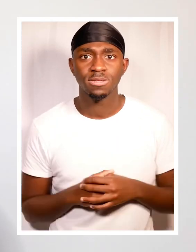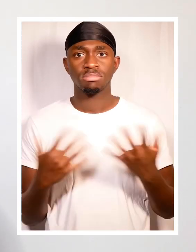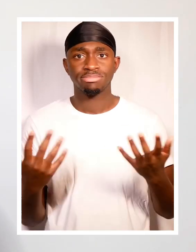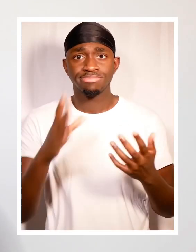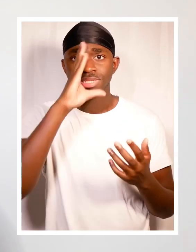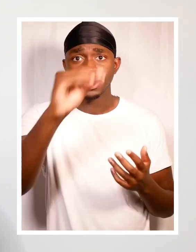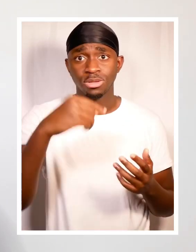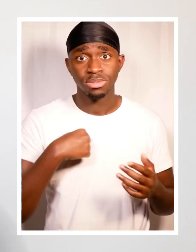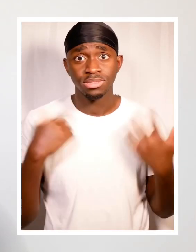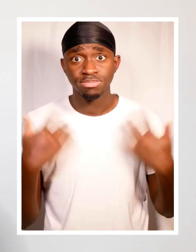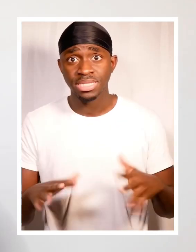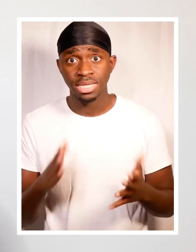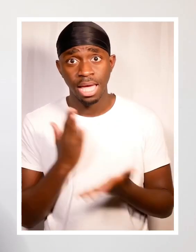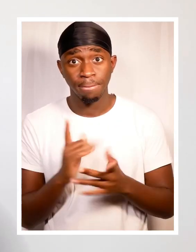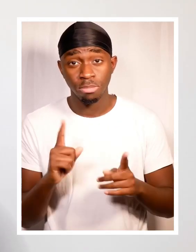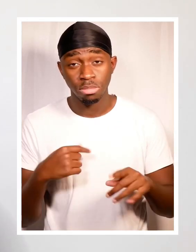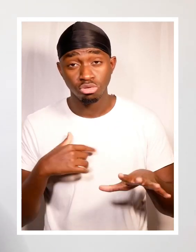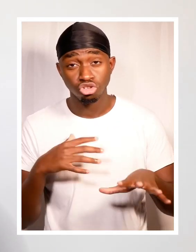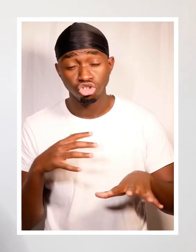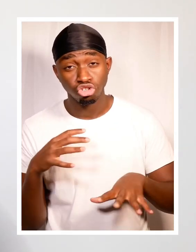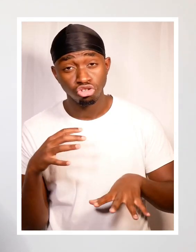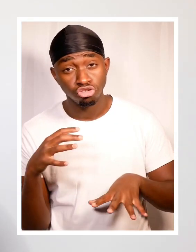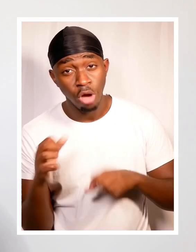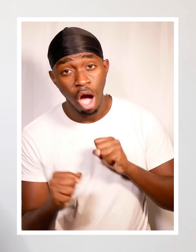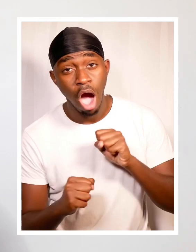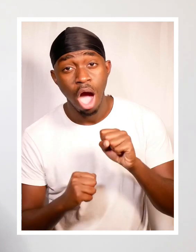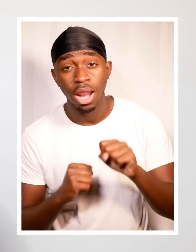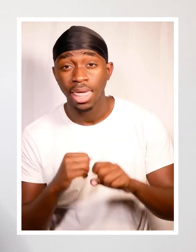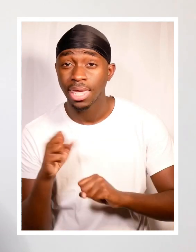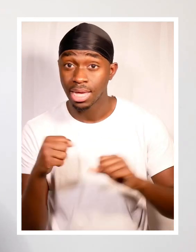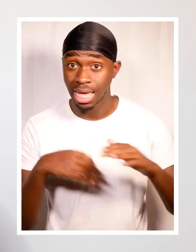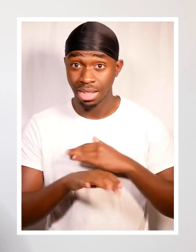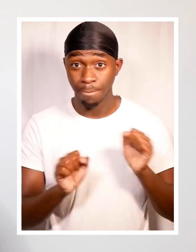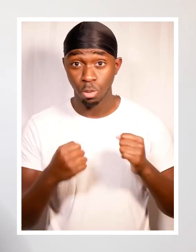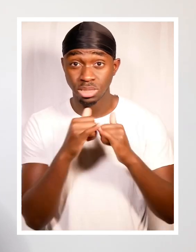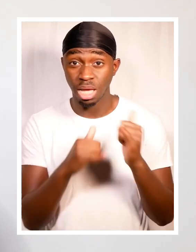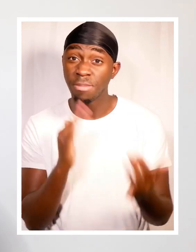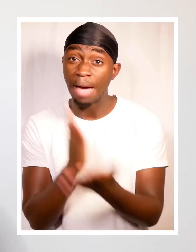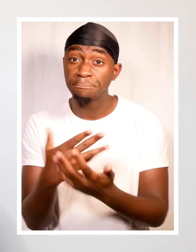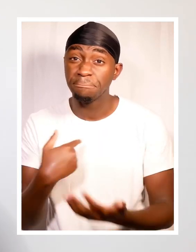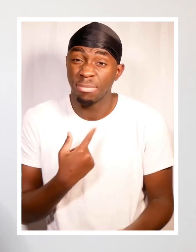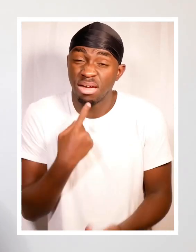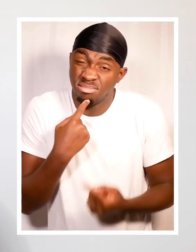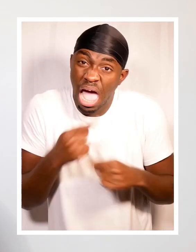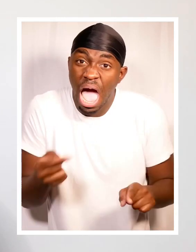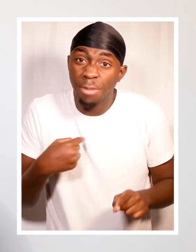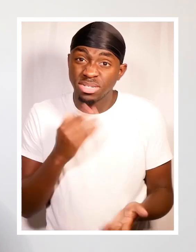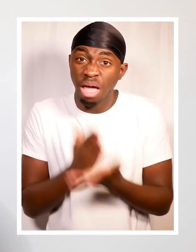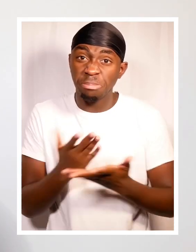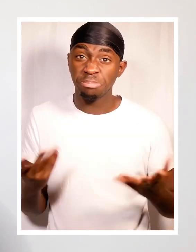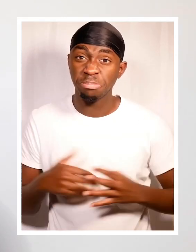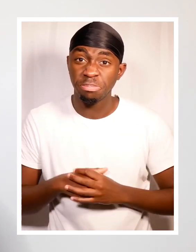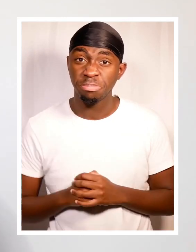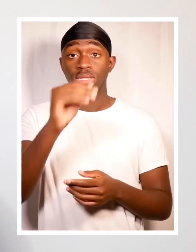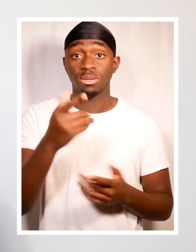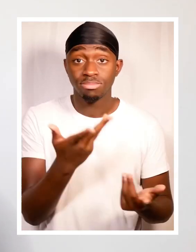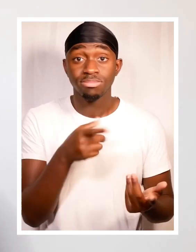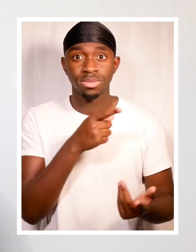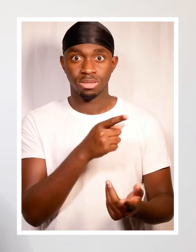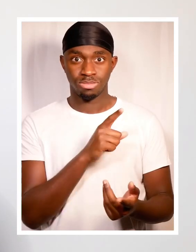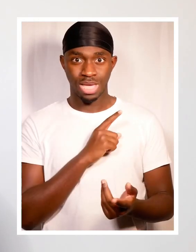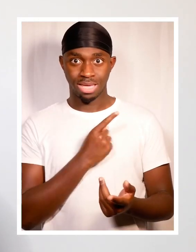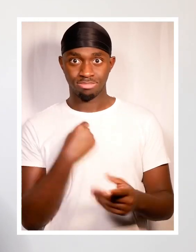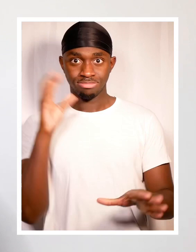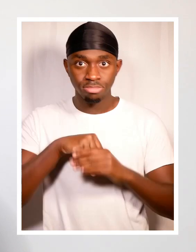bit of javascript and the majority of the boot camp was very python heavy and i guess